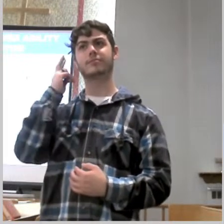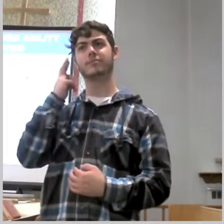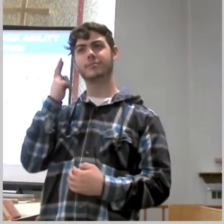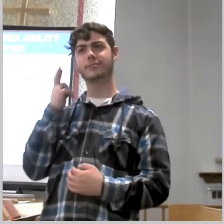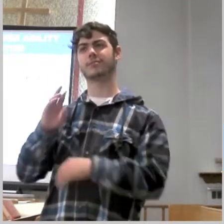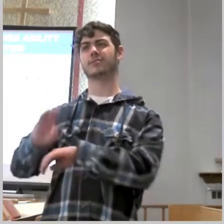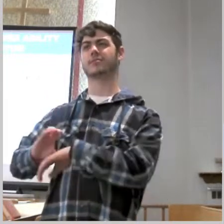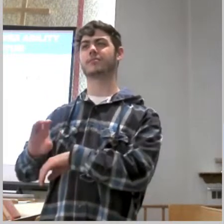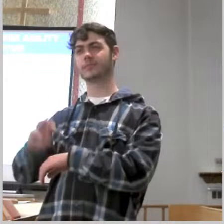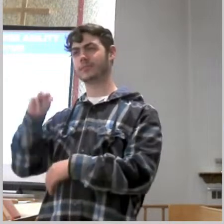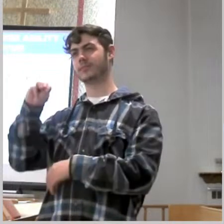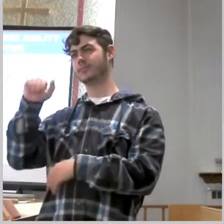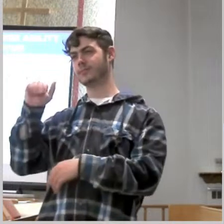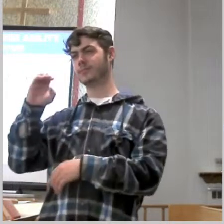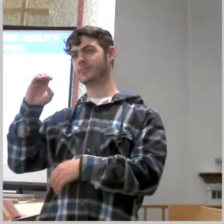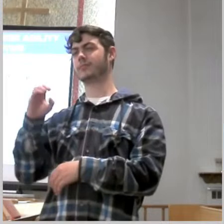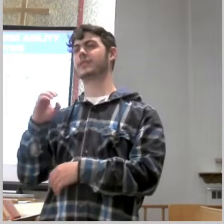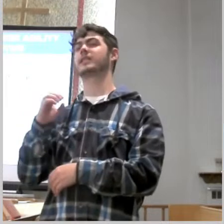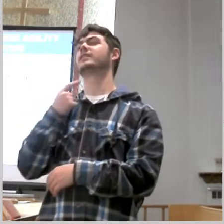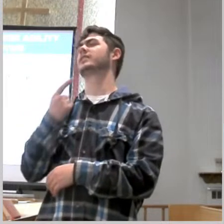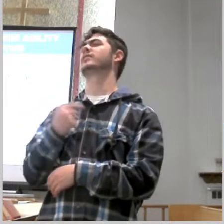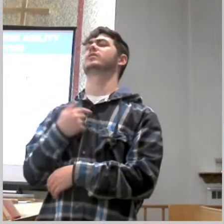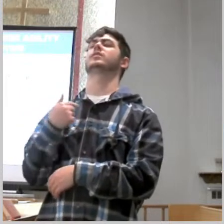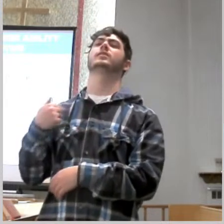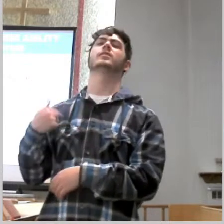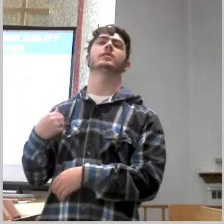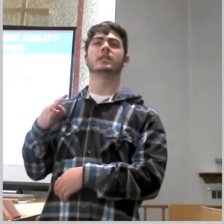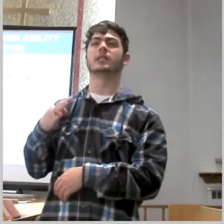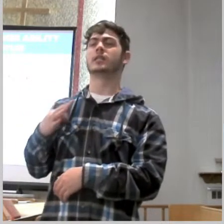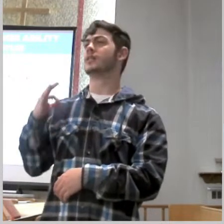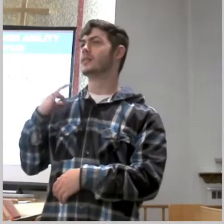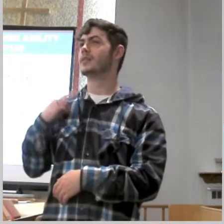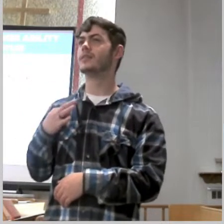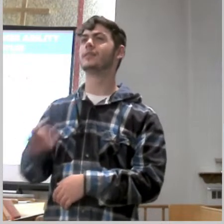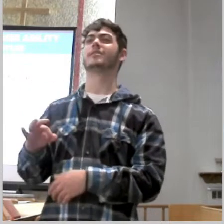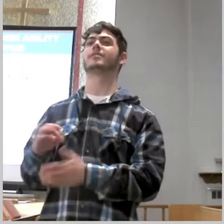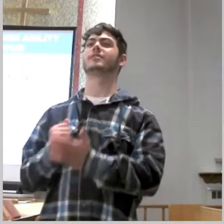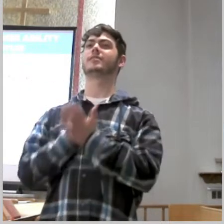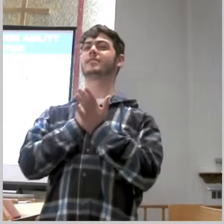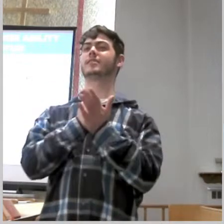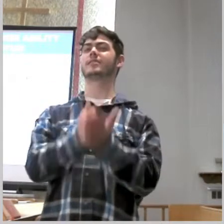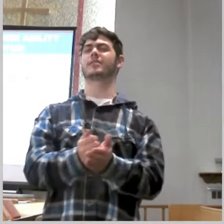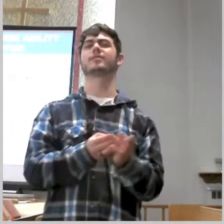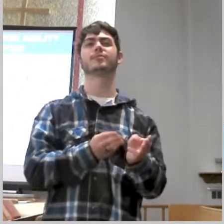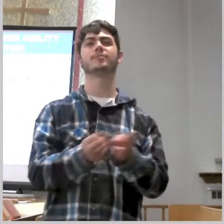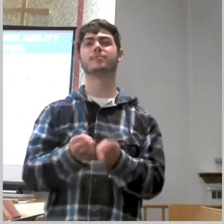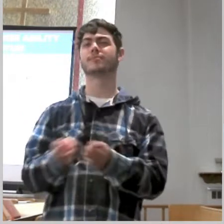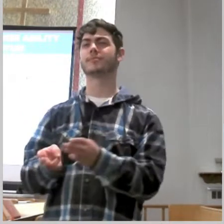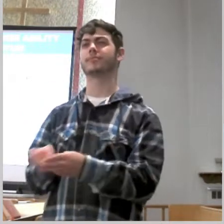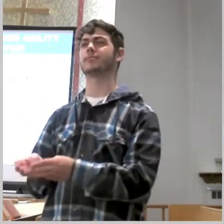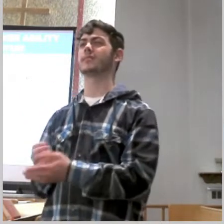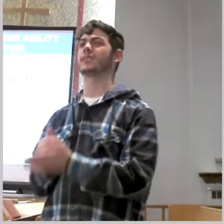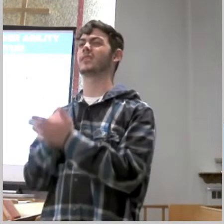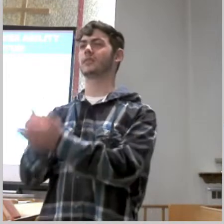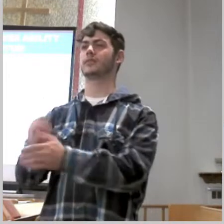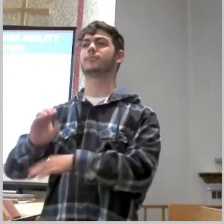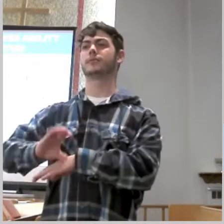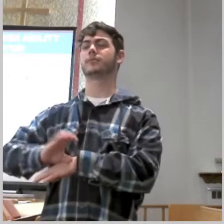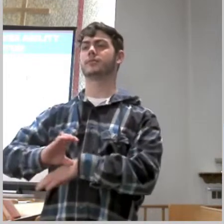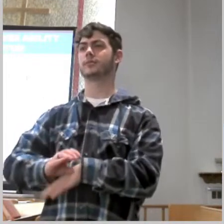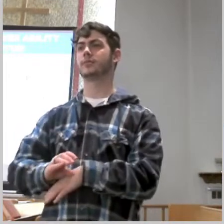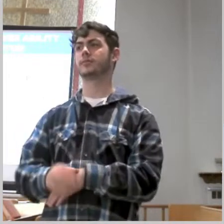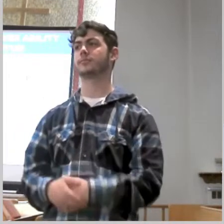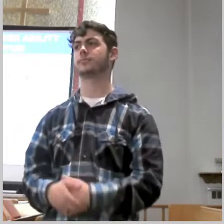us to be partners with you in this holy work to help another church in need. So our willingness